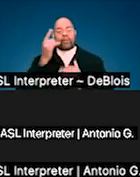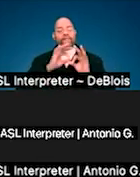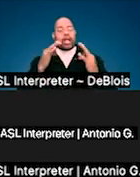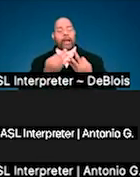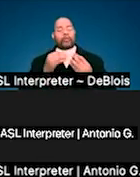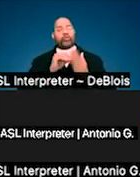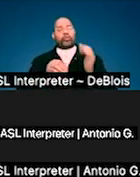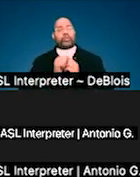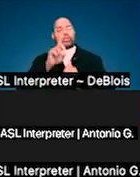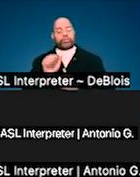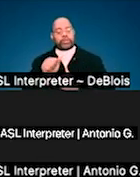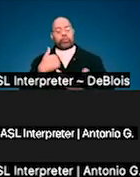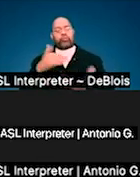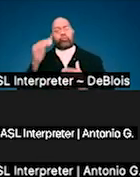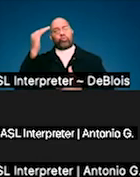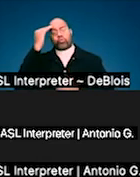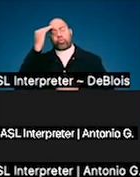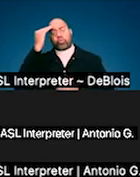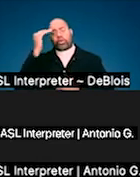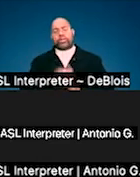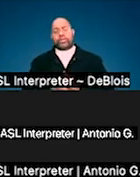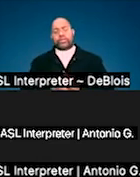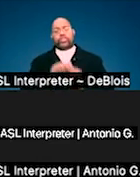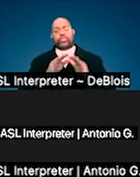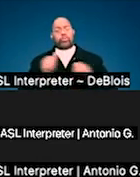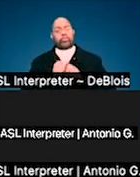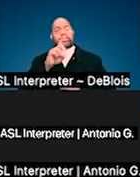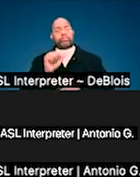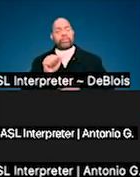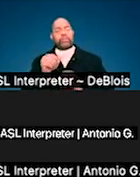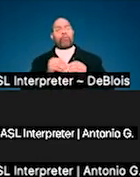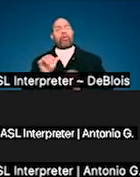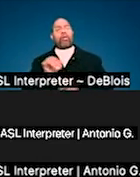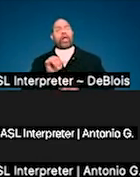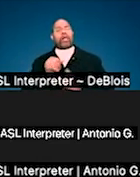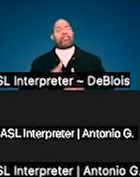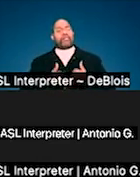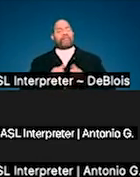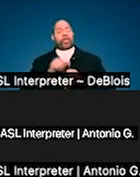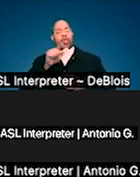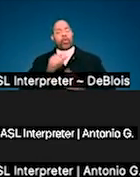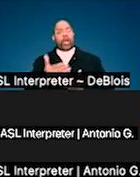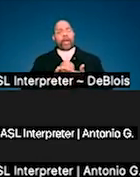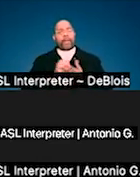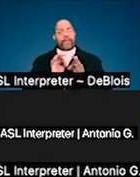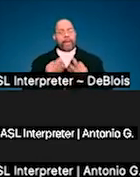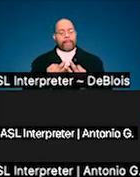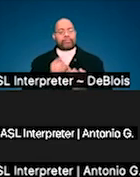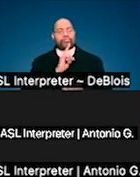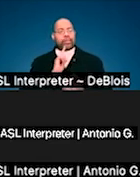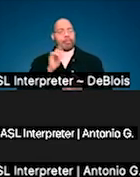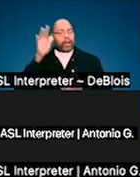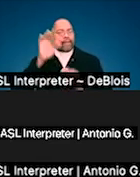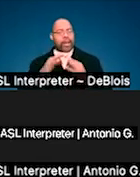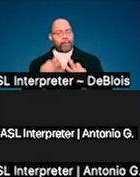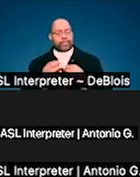of students with disabilities. We know that children with disabilities are more likely to live in low-income families, single-parent